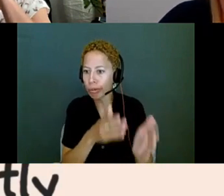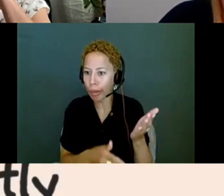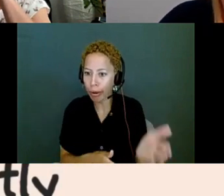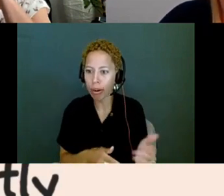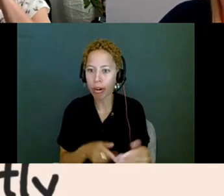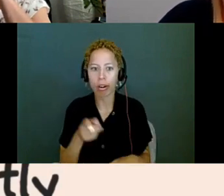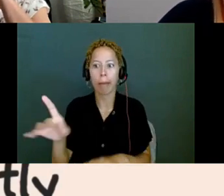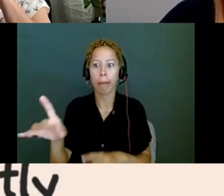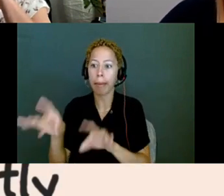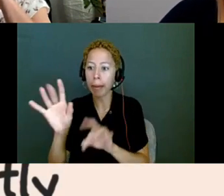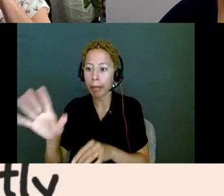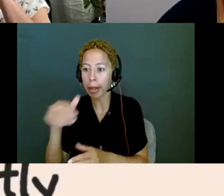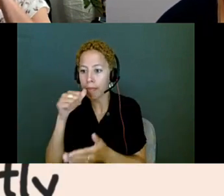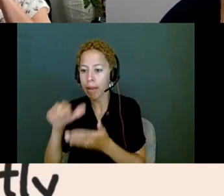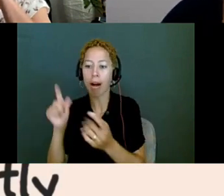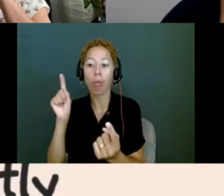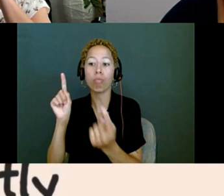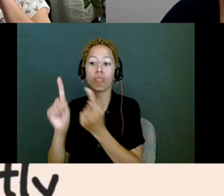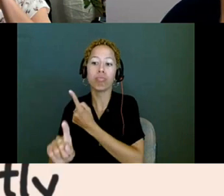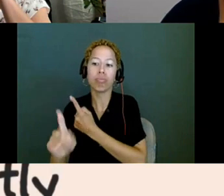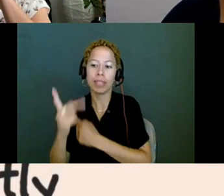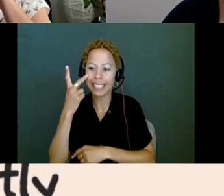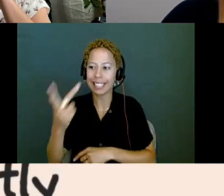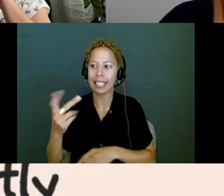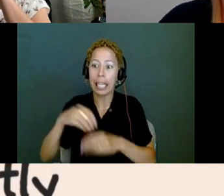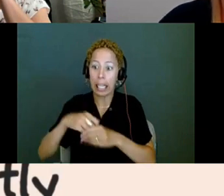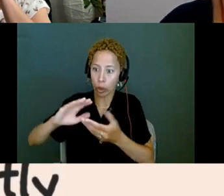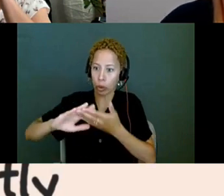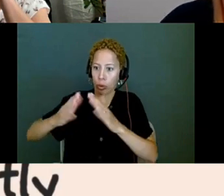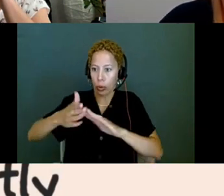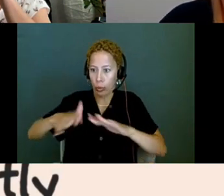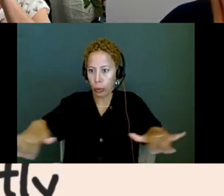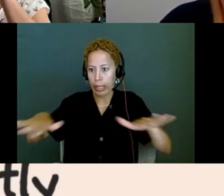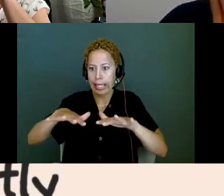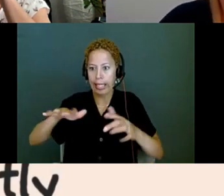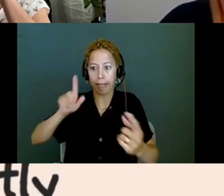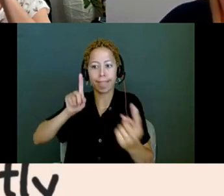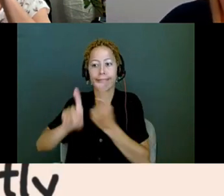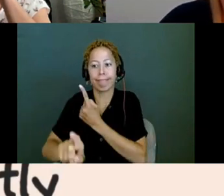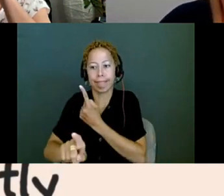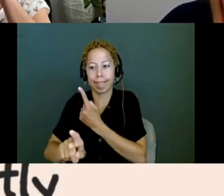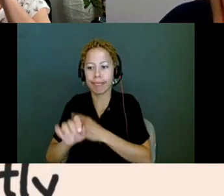mail. Like that is out and about in the community.